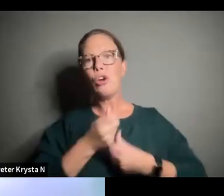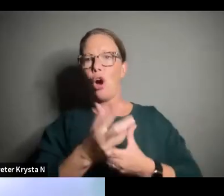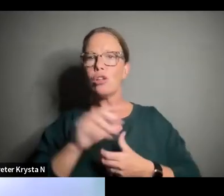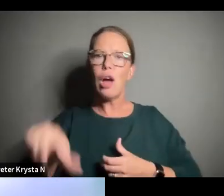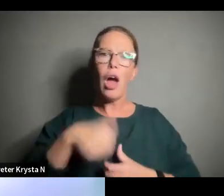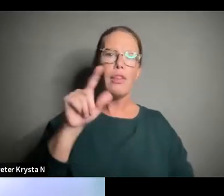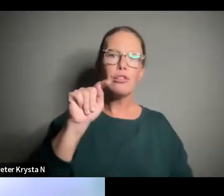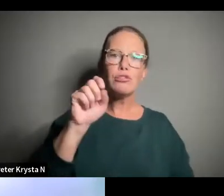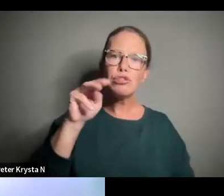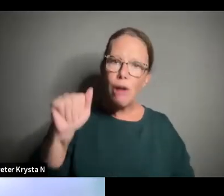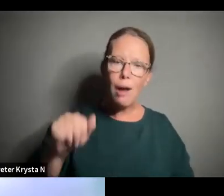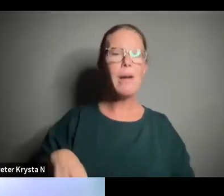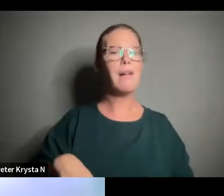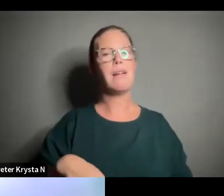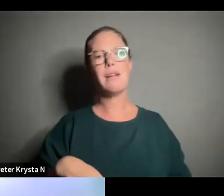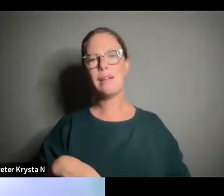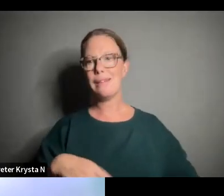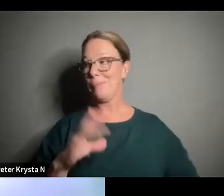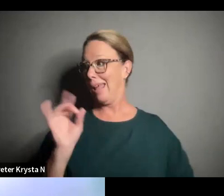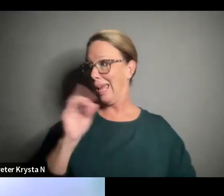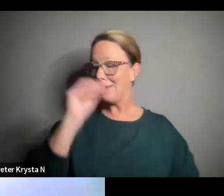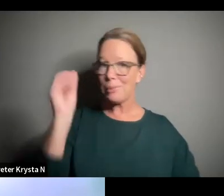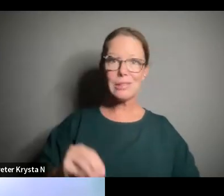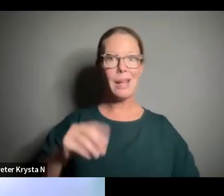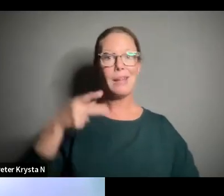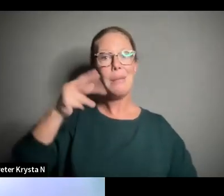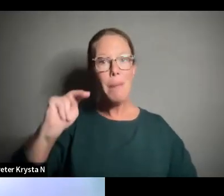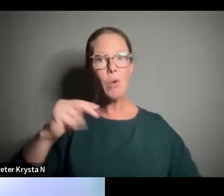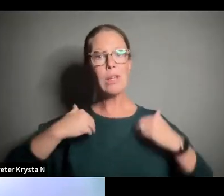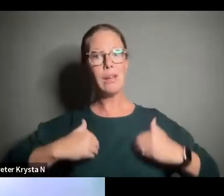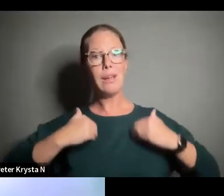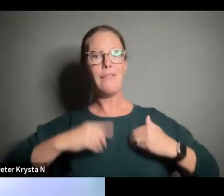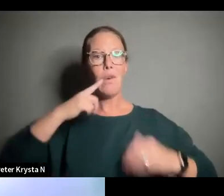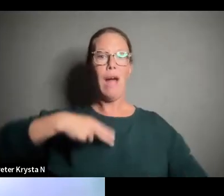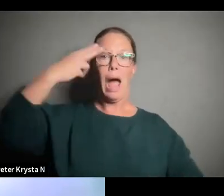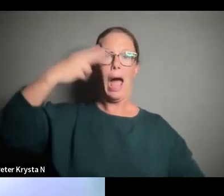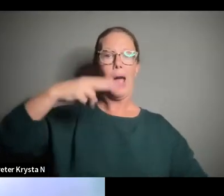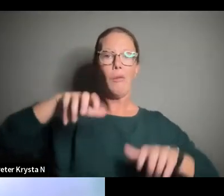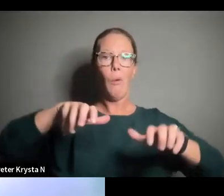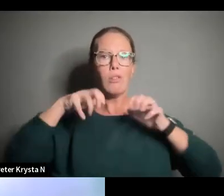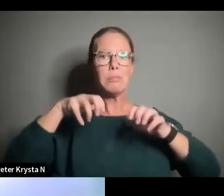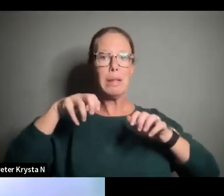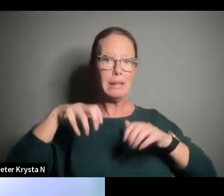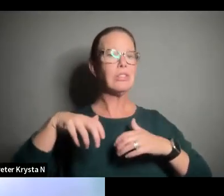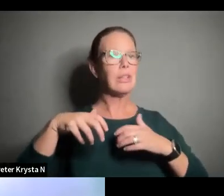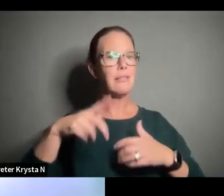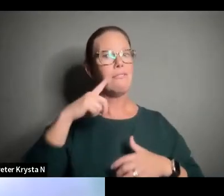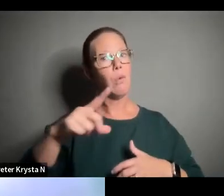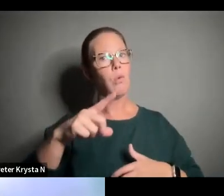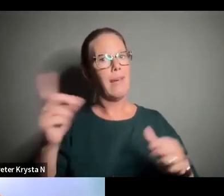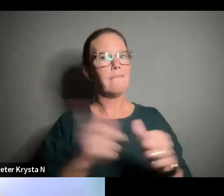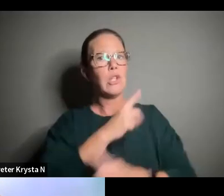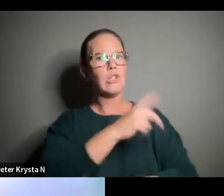to almost a universal, about 80% pneumonia rate for a high quadriplegic in your initial hospitalization. And trying